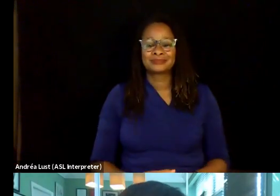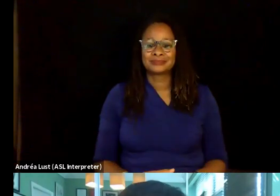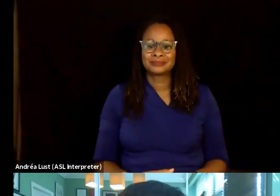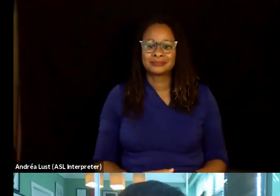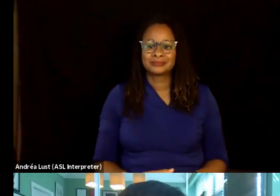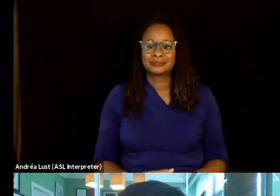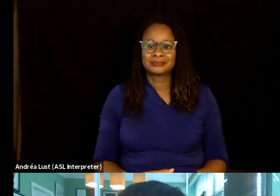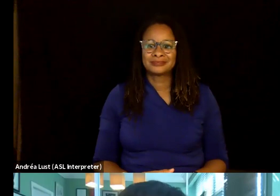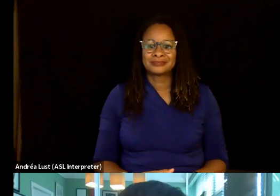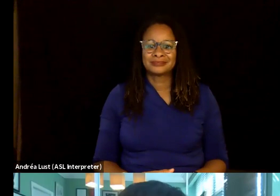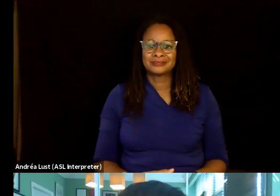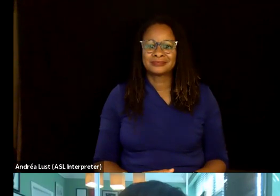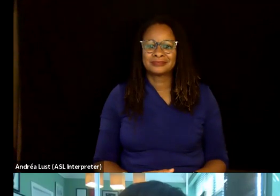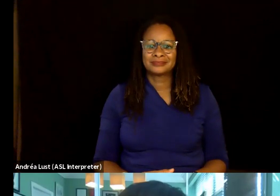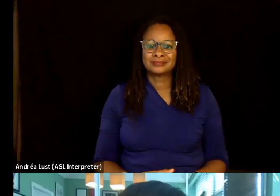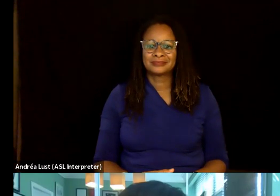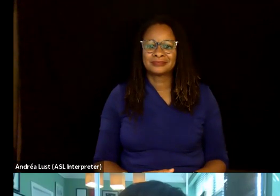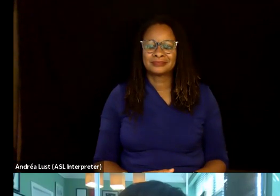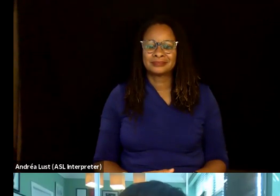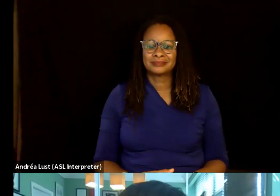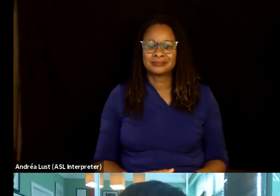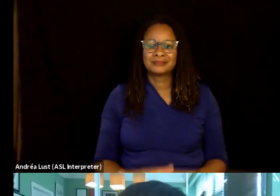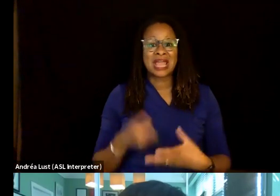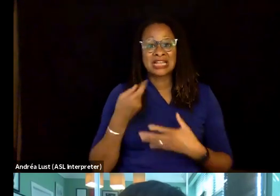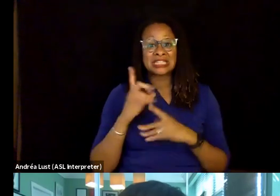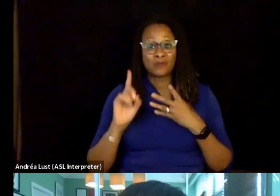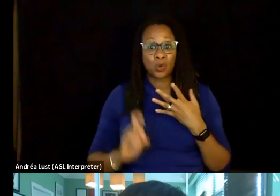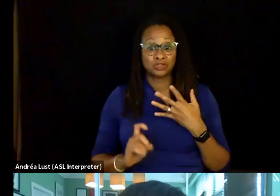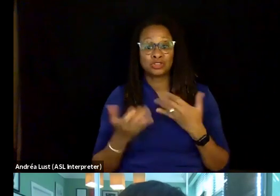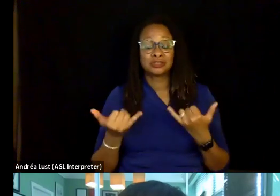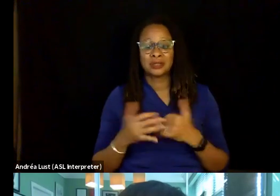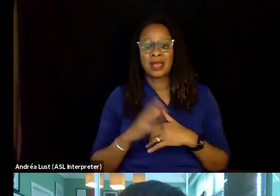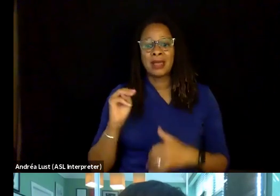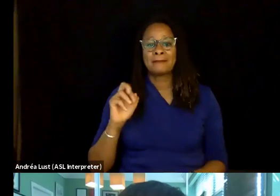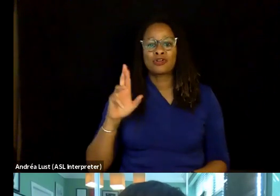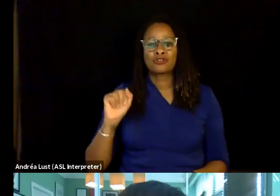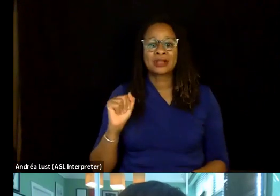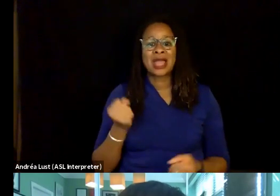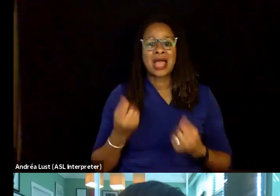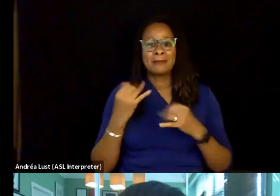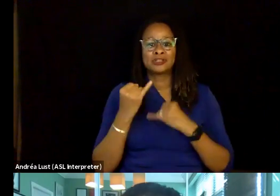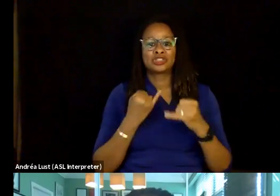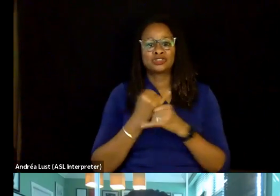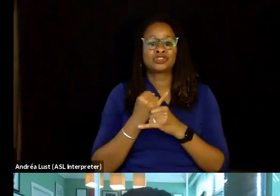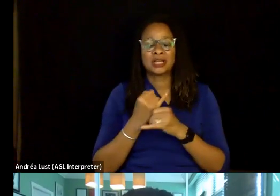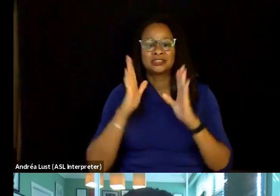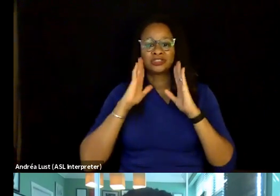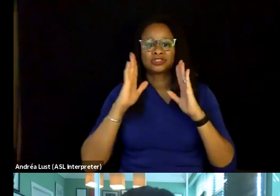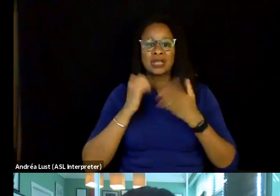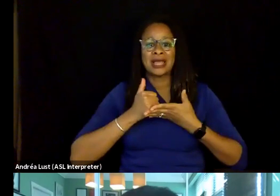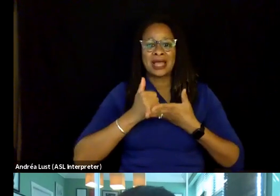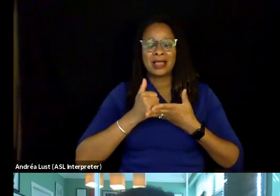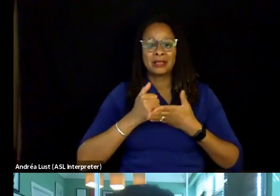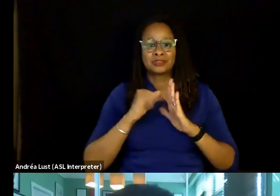Thank you. We have several questions here. Maria, how much international attention helps journalists who are